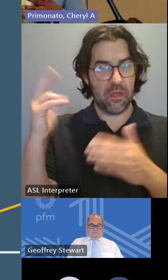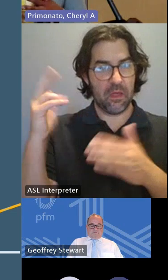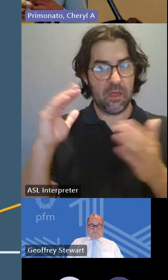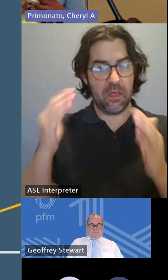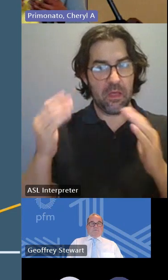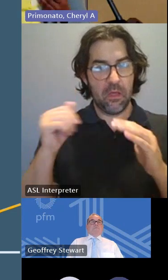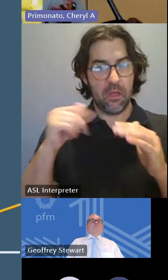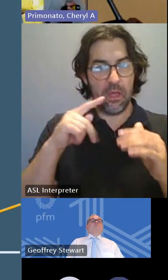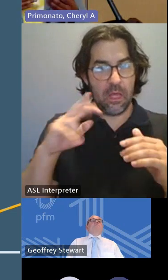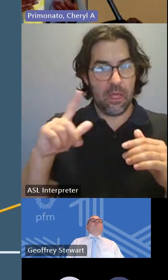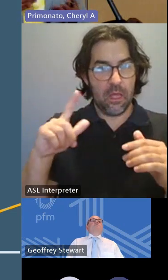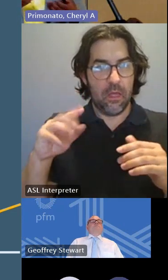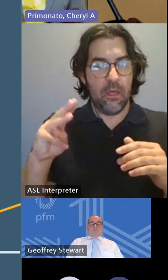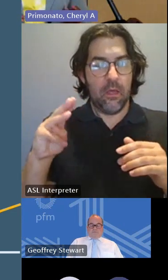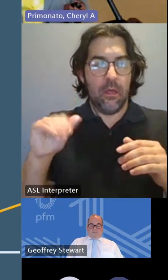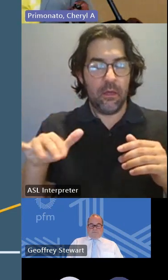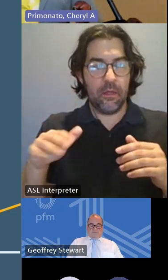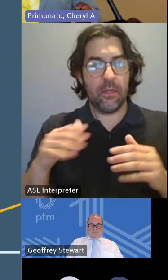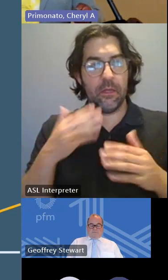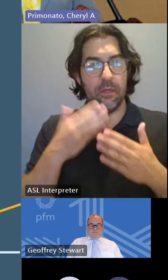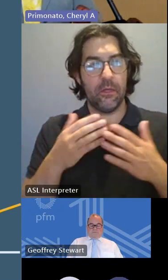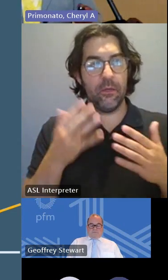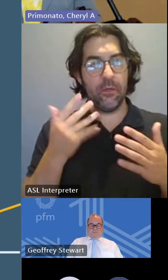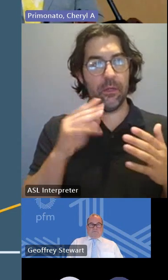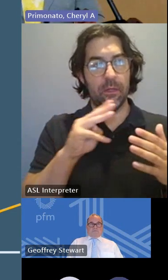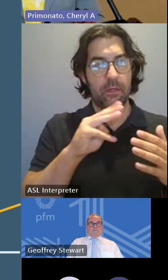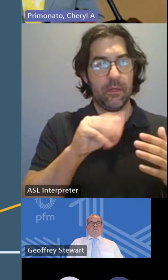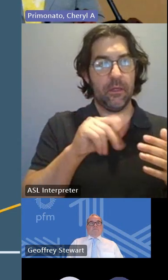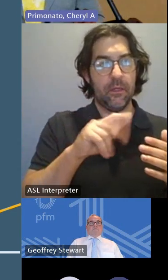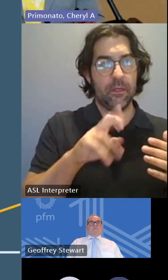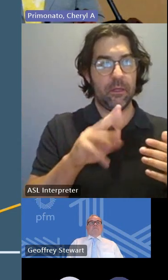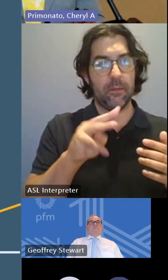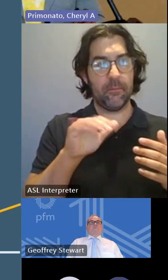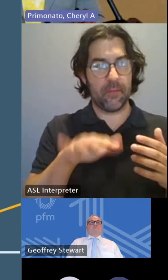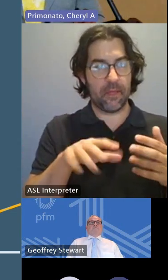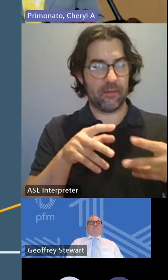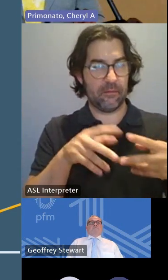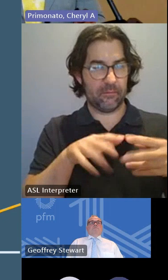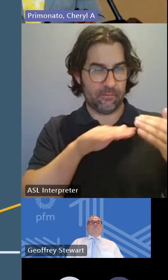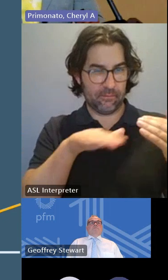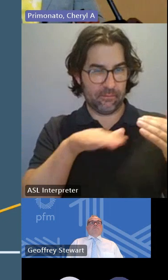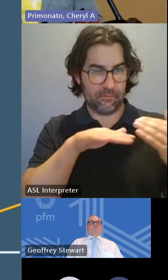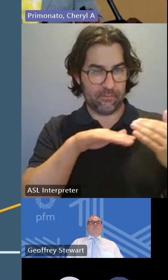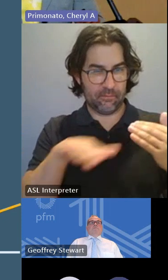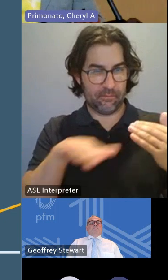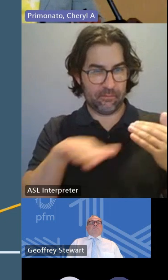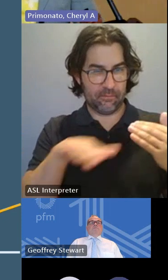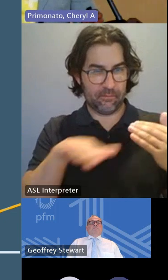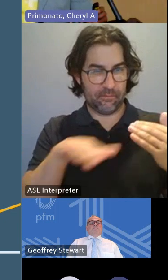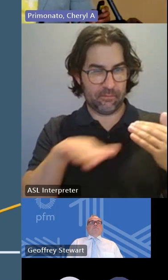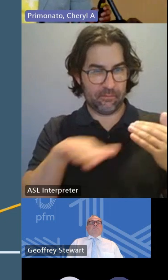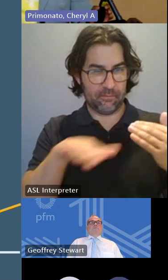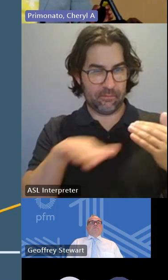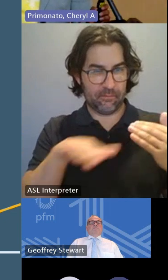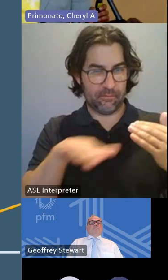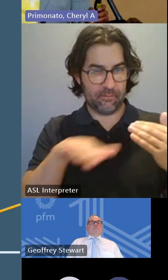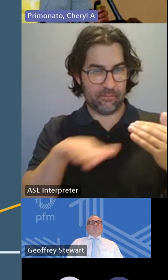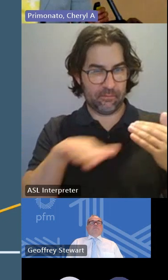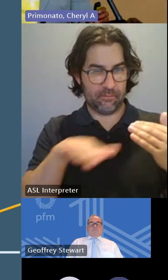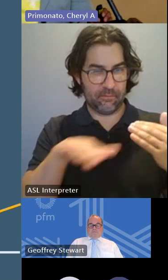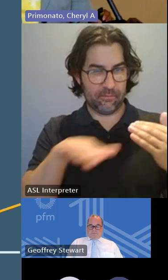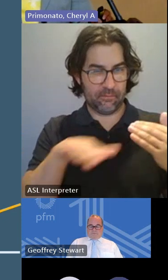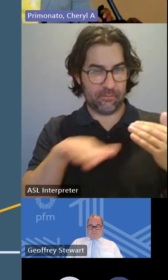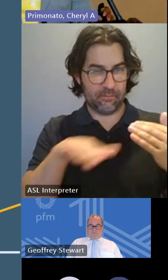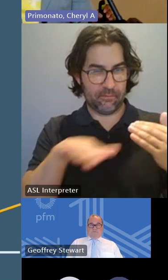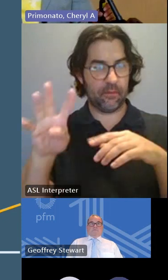April and May, which is great because April and May were kind of flat. We're looking at revenues for June 2024. I